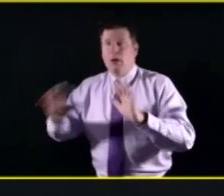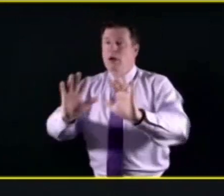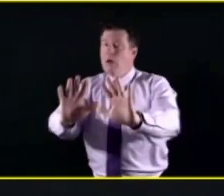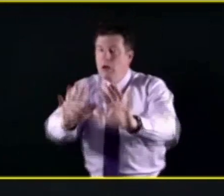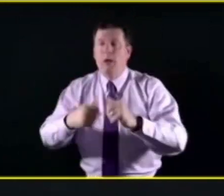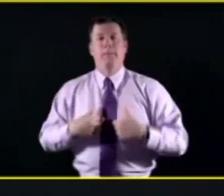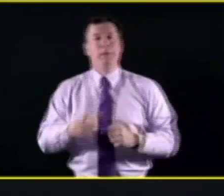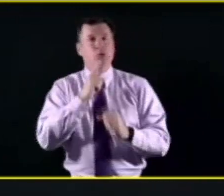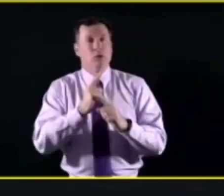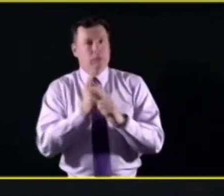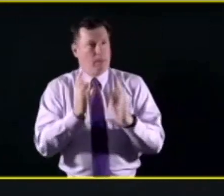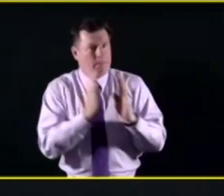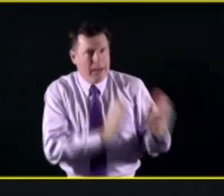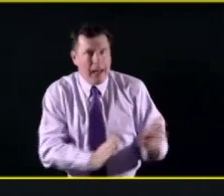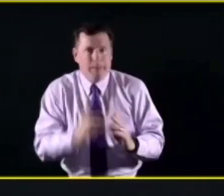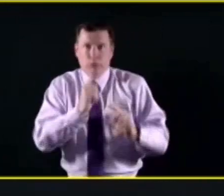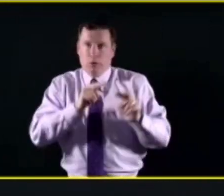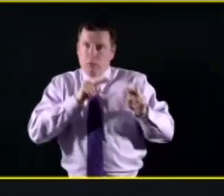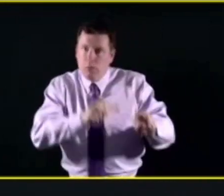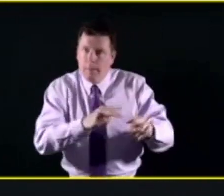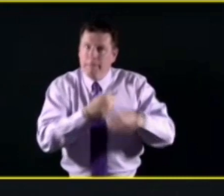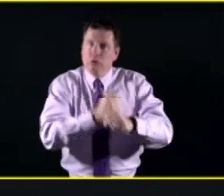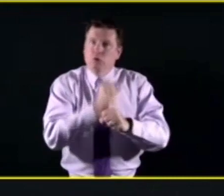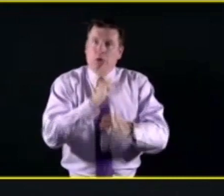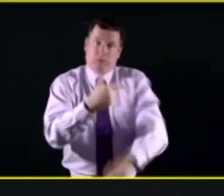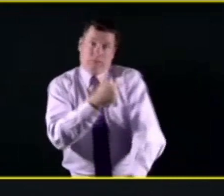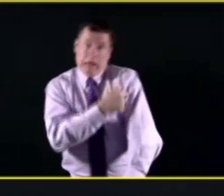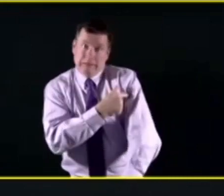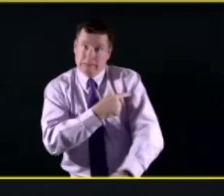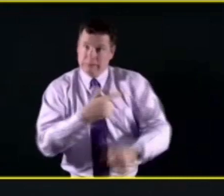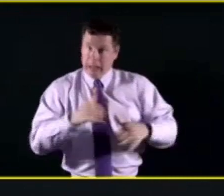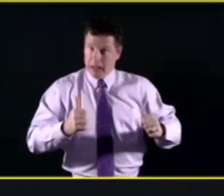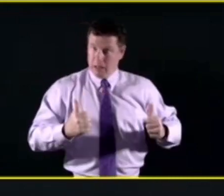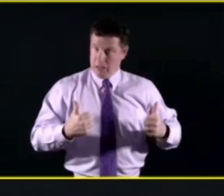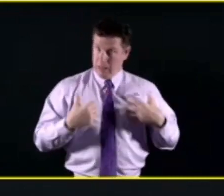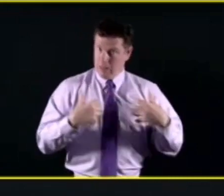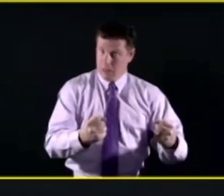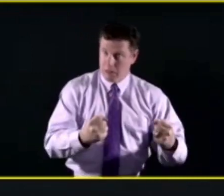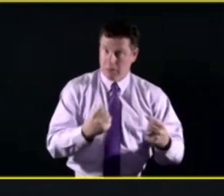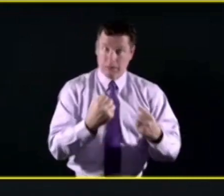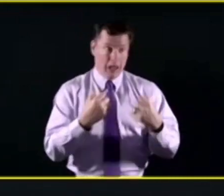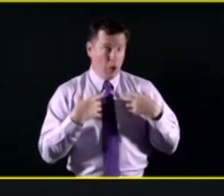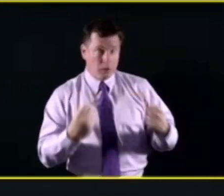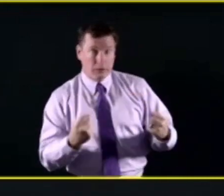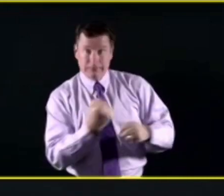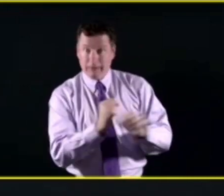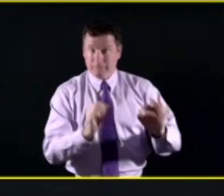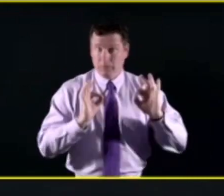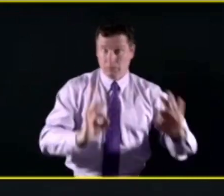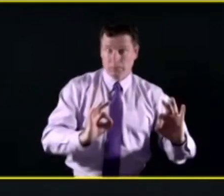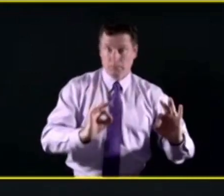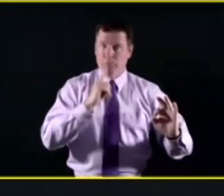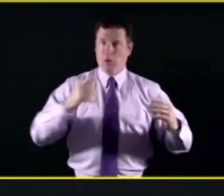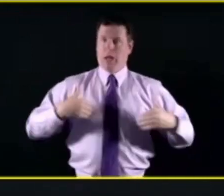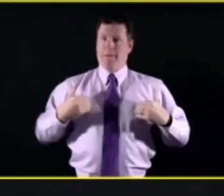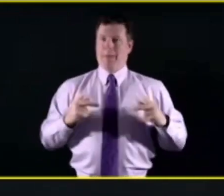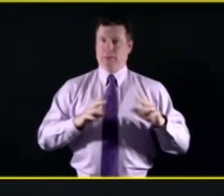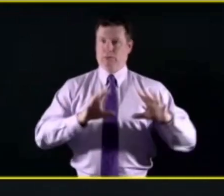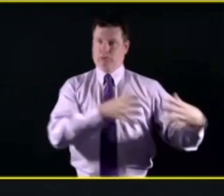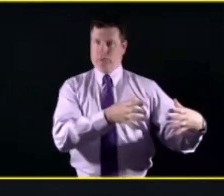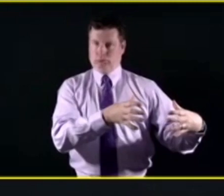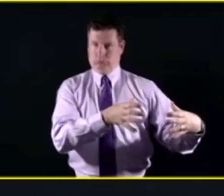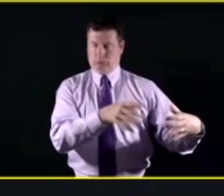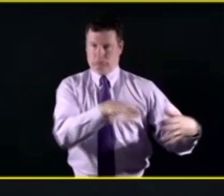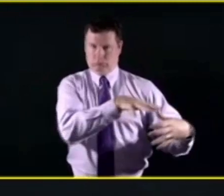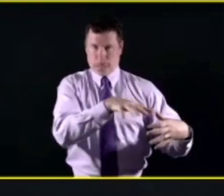young folks and moving up in the age spectrum, and that we want to get the best scientific data